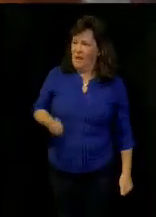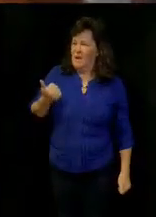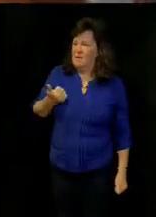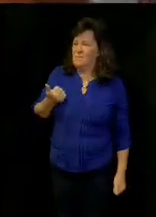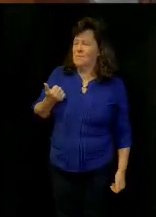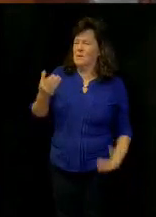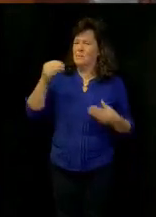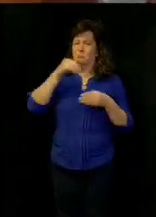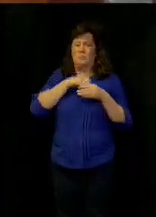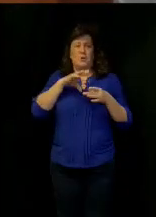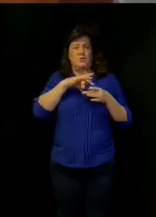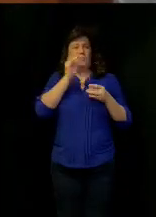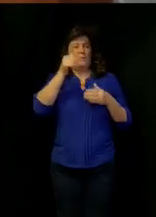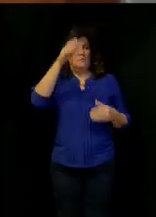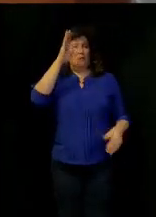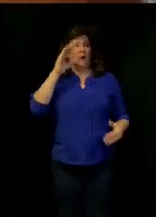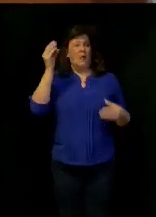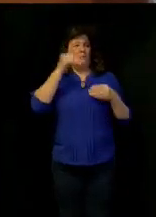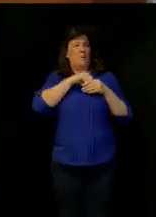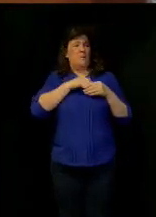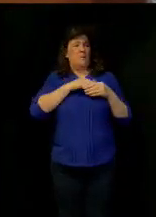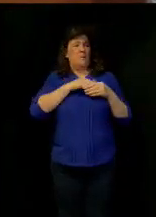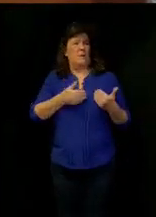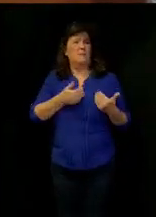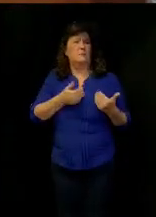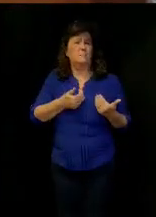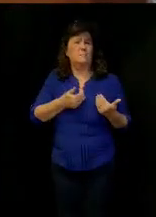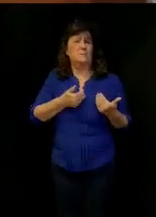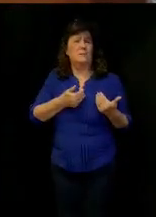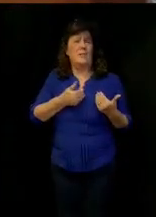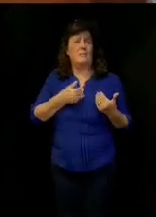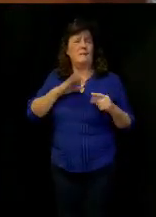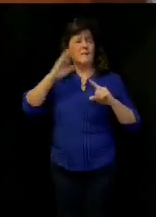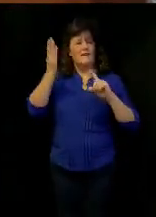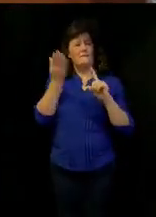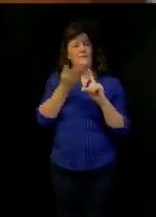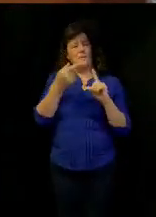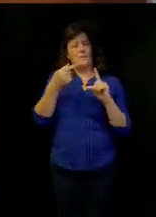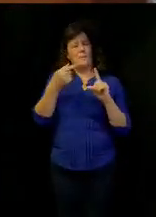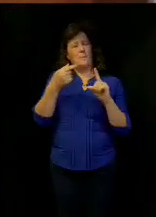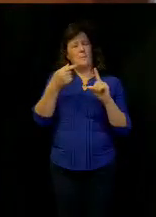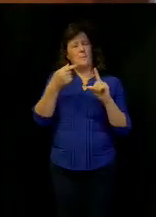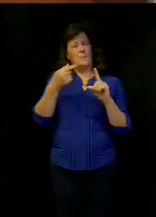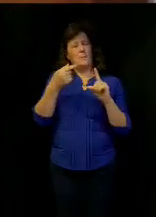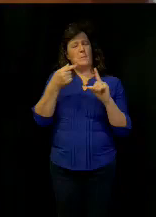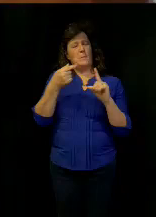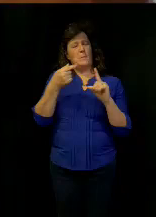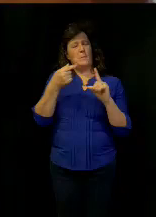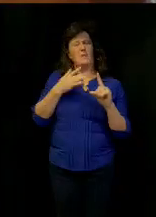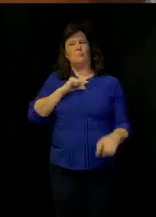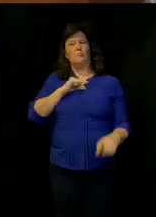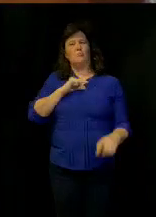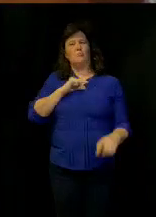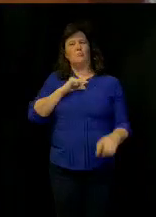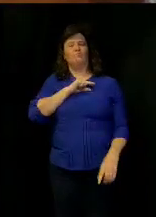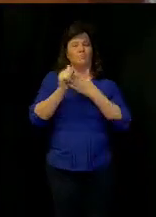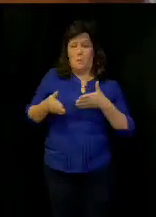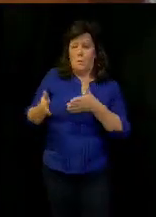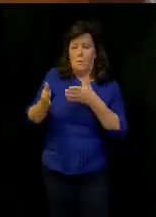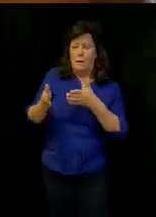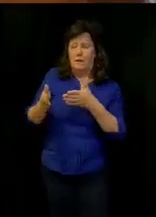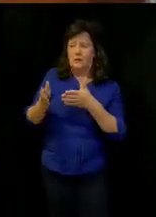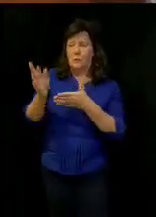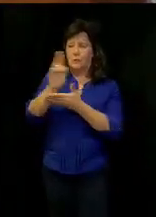I have the Spirit of God. And now he's given me. He comes to convince me. He comes to convict me. He comes to lead me in the path of righteousness for his name's